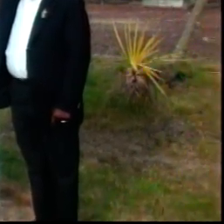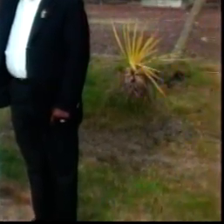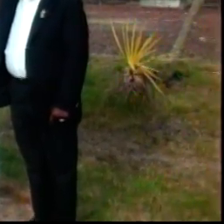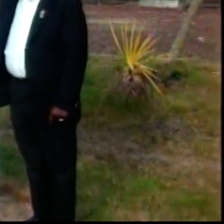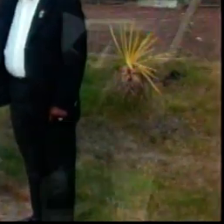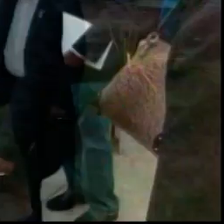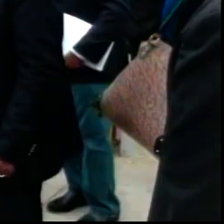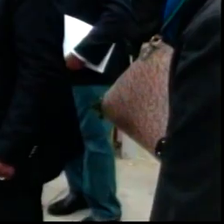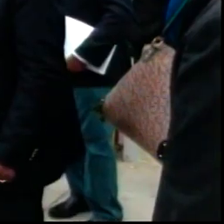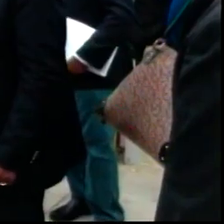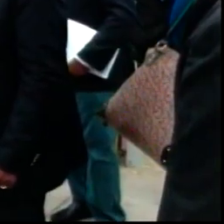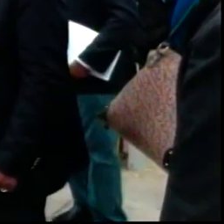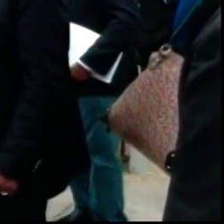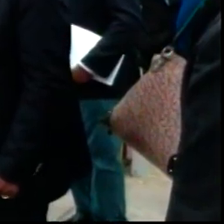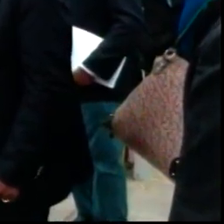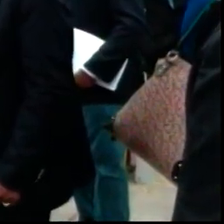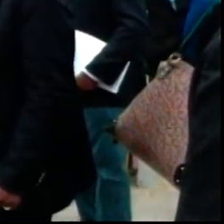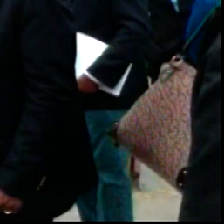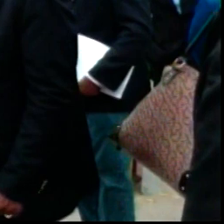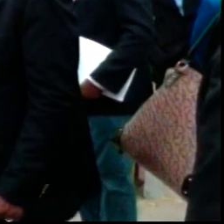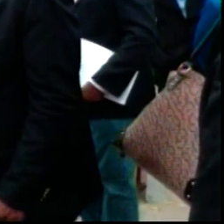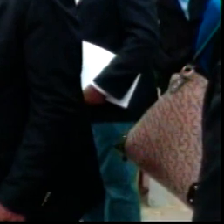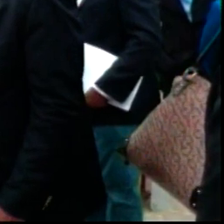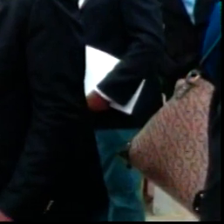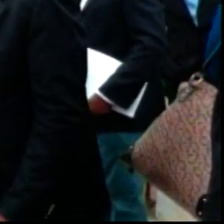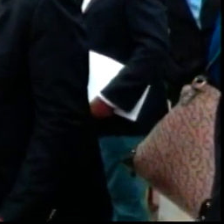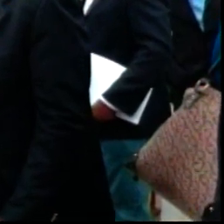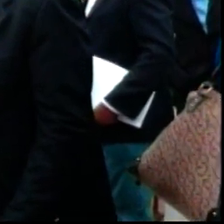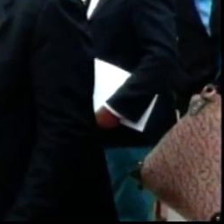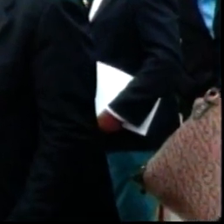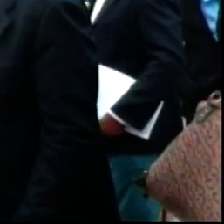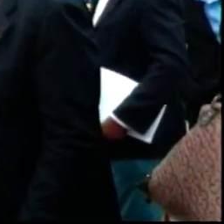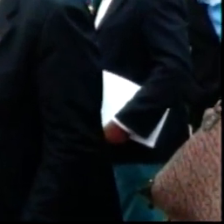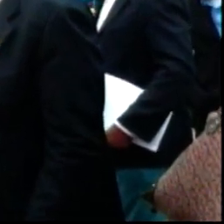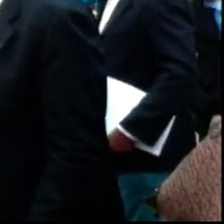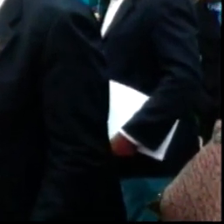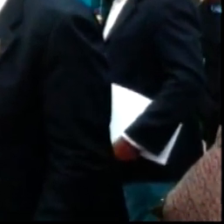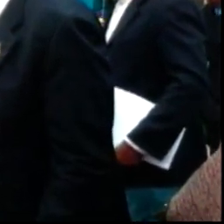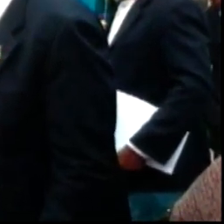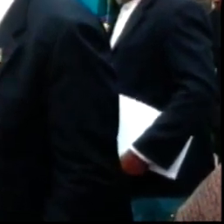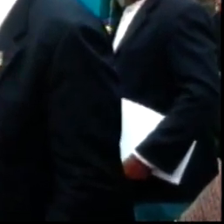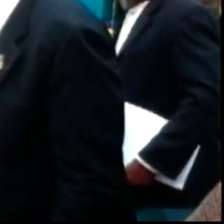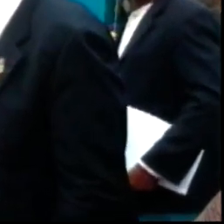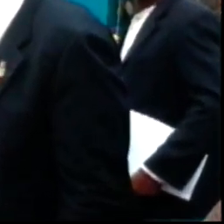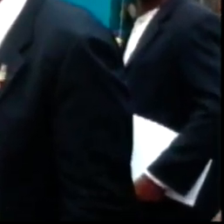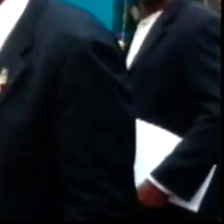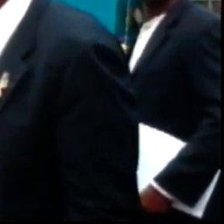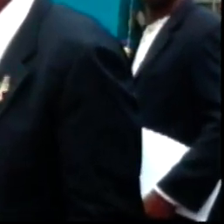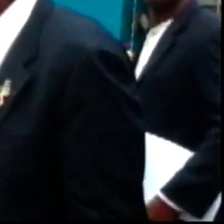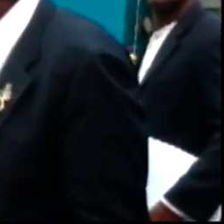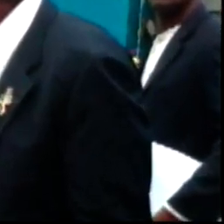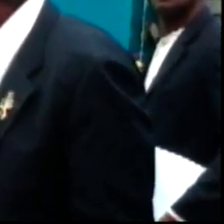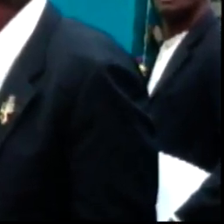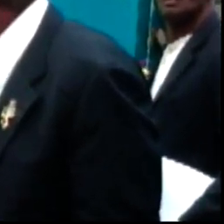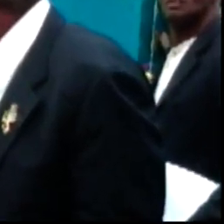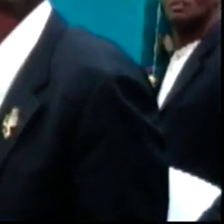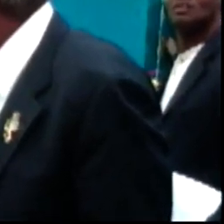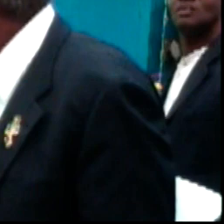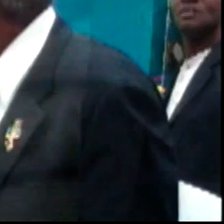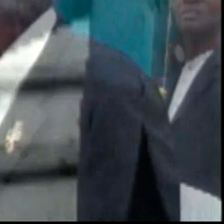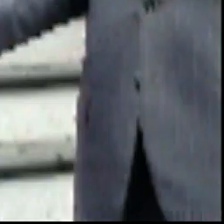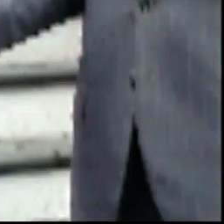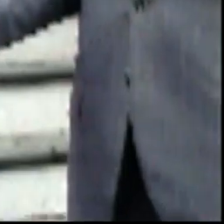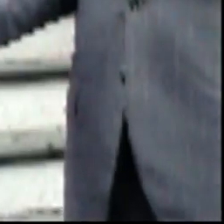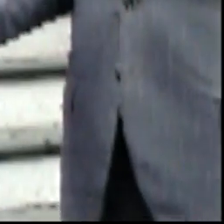saw geothermal energy in use at the Rotokawa geothermal plant via the Aratia Tia Hydro